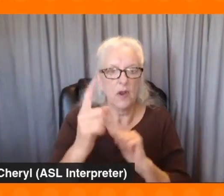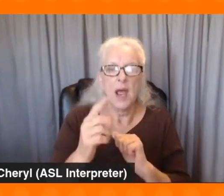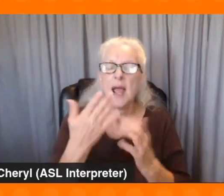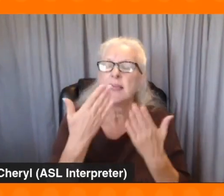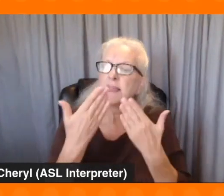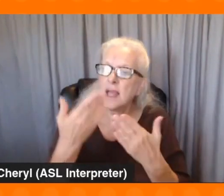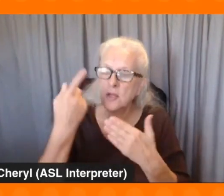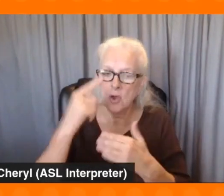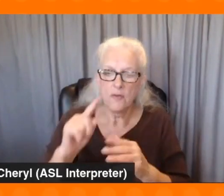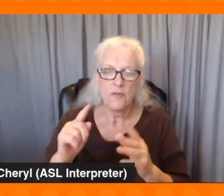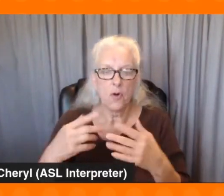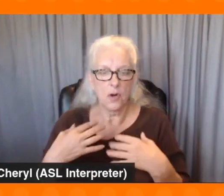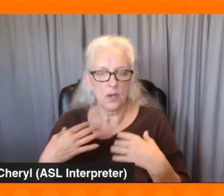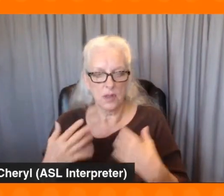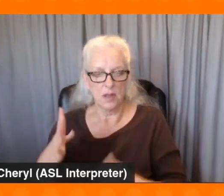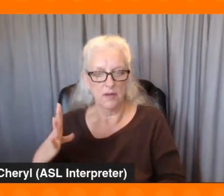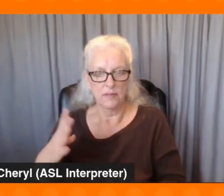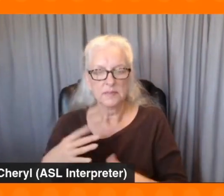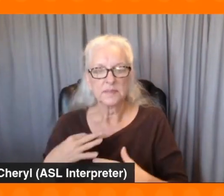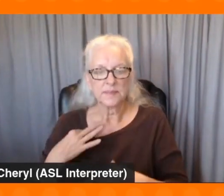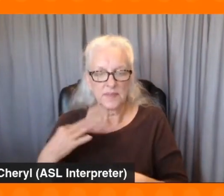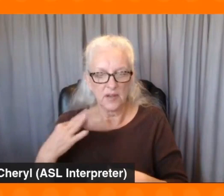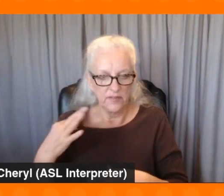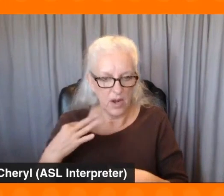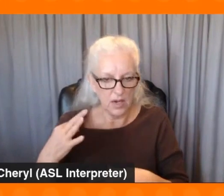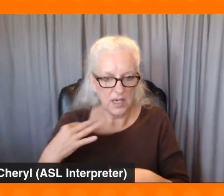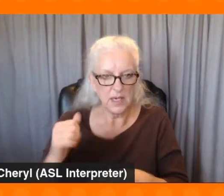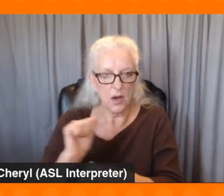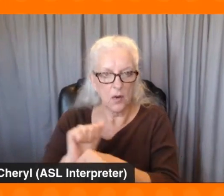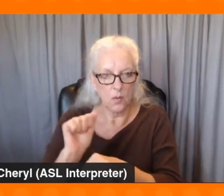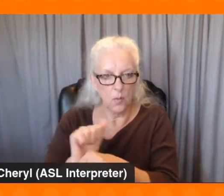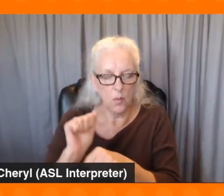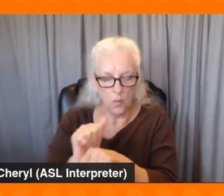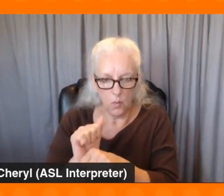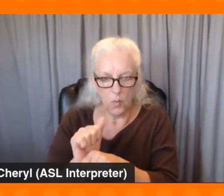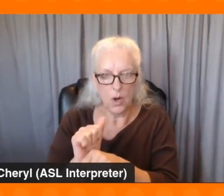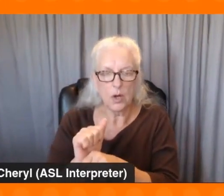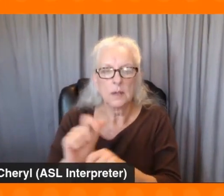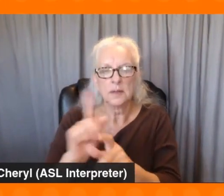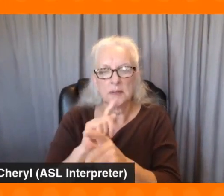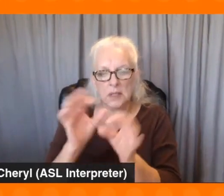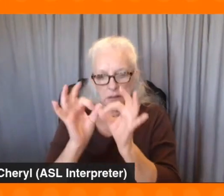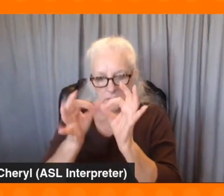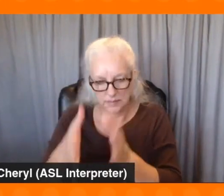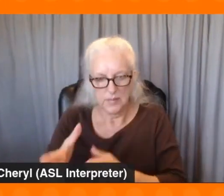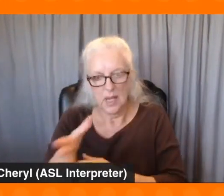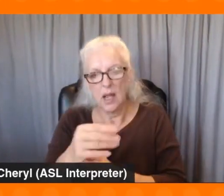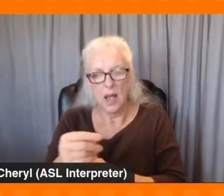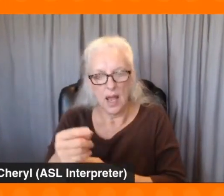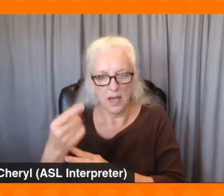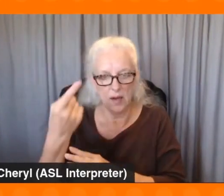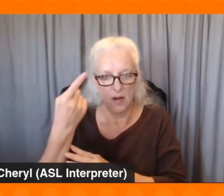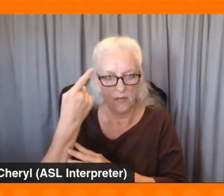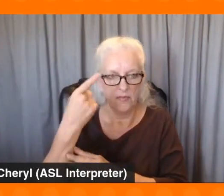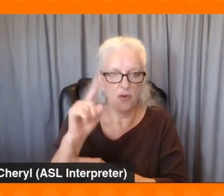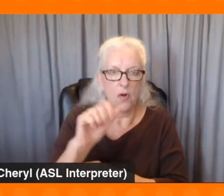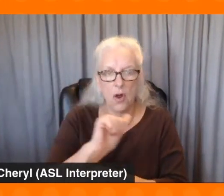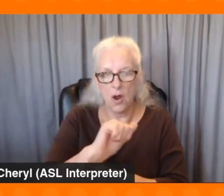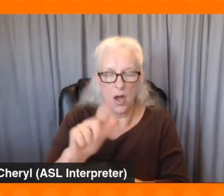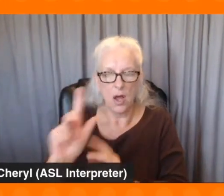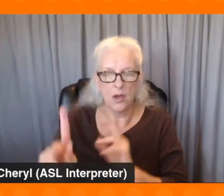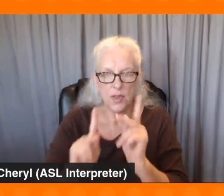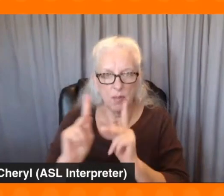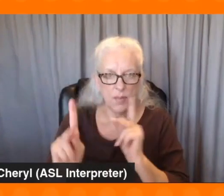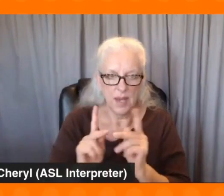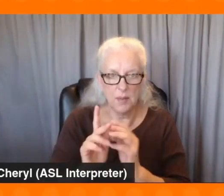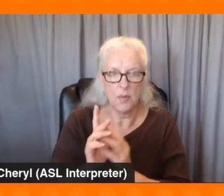volunteer translators who help make Scratch accessible to all, to our Scratch team, who make all of this possible, to our board for their leadership